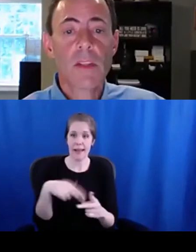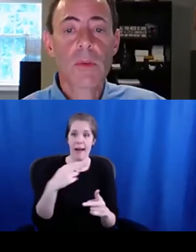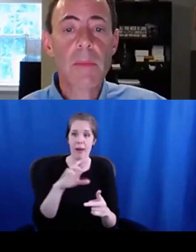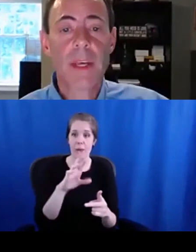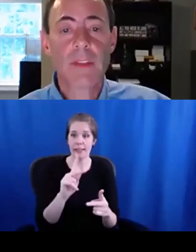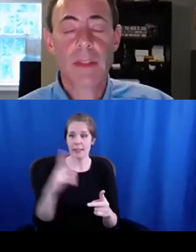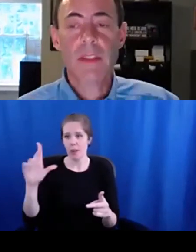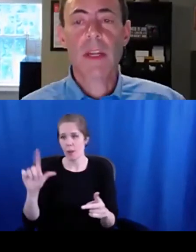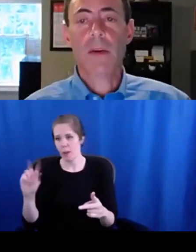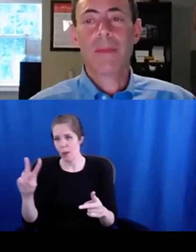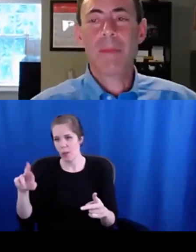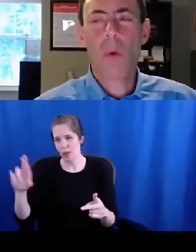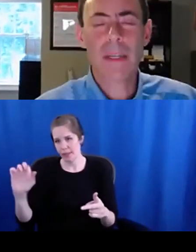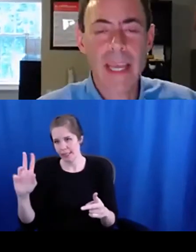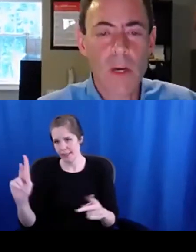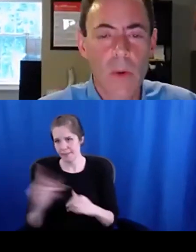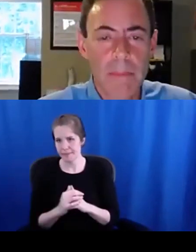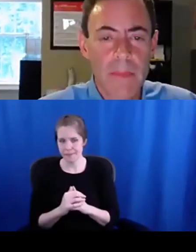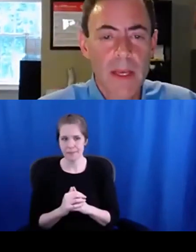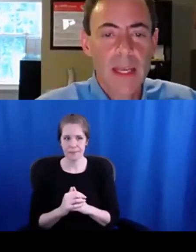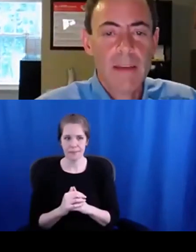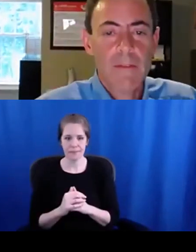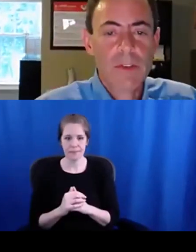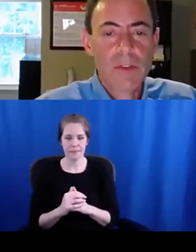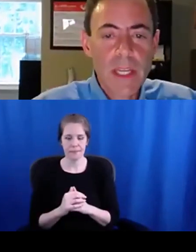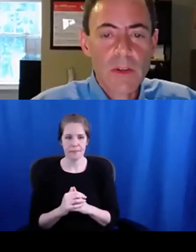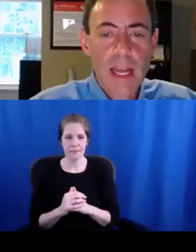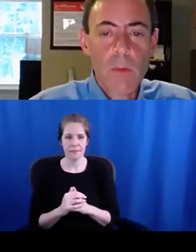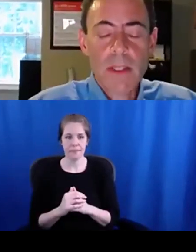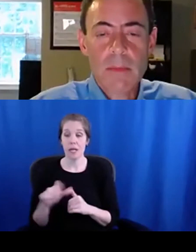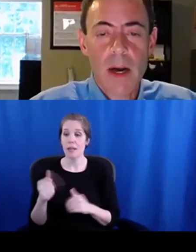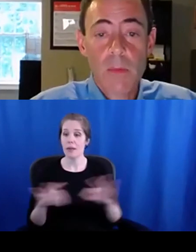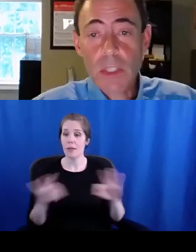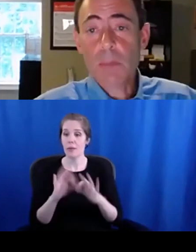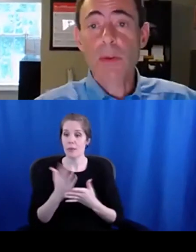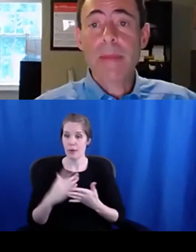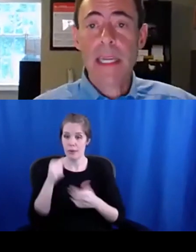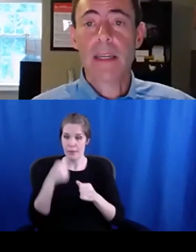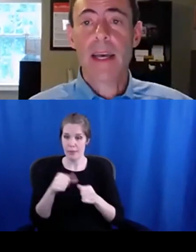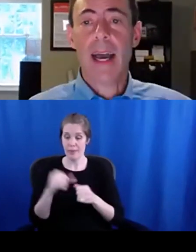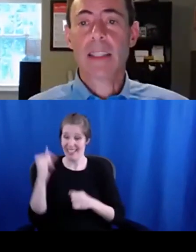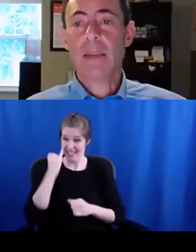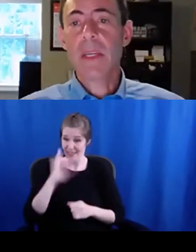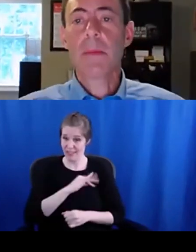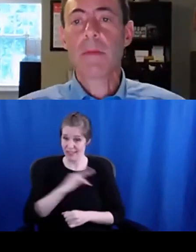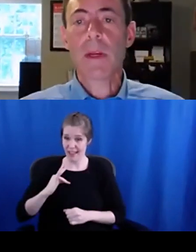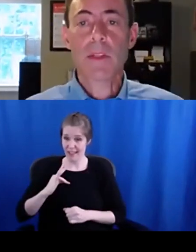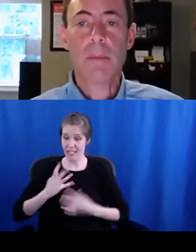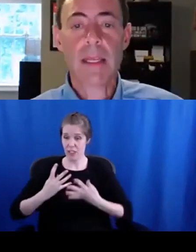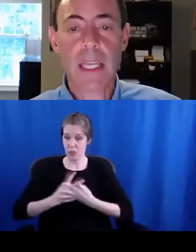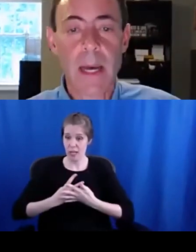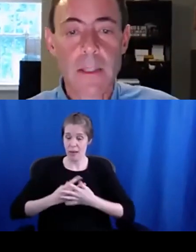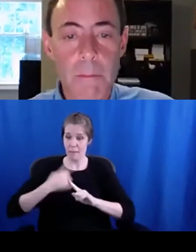So remember this, and this is another important takeaway. If you're screening your staff once a month, which is permitted as the minimum frequency